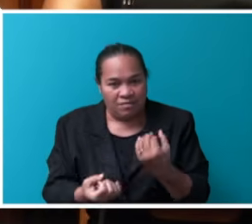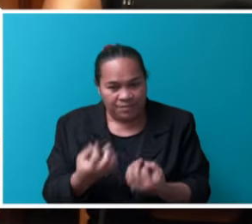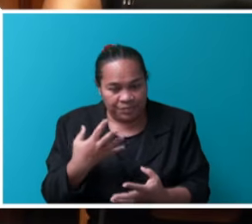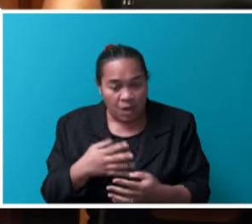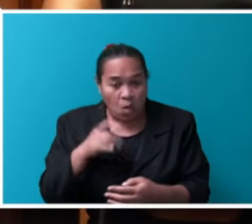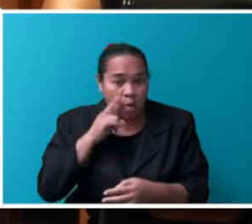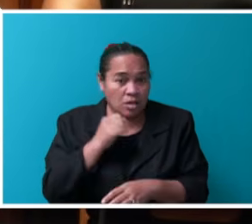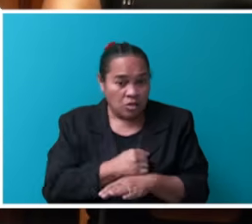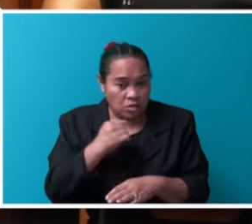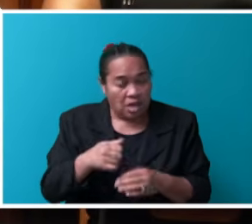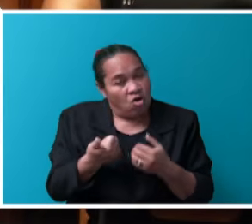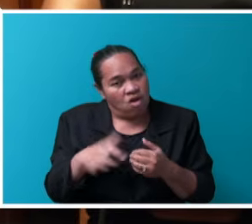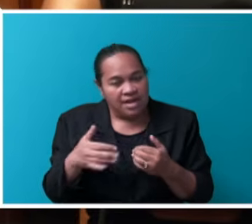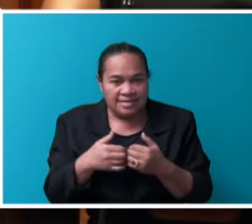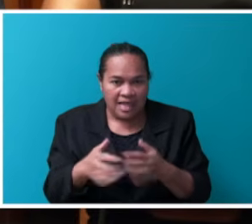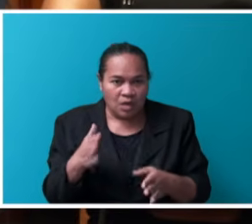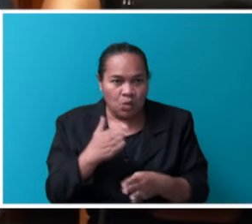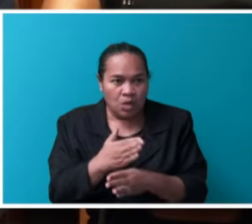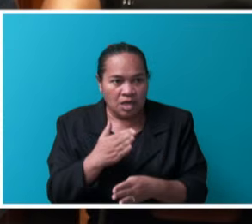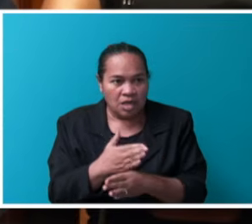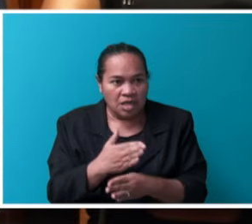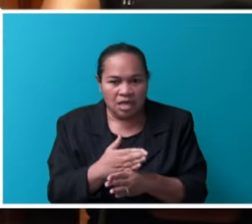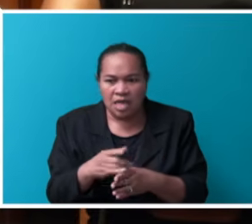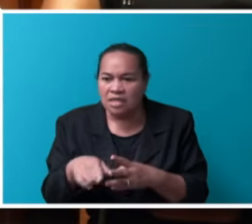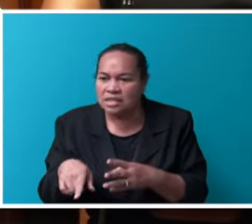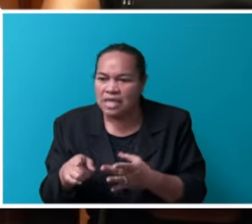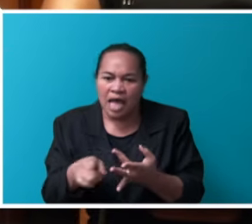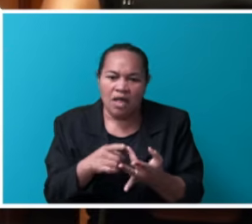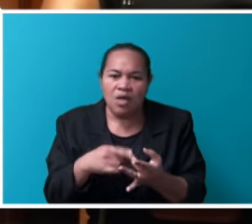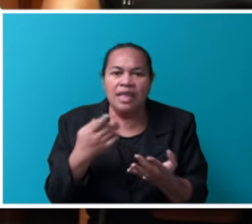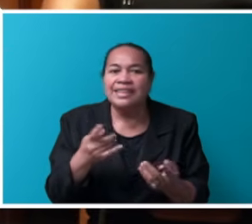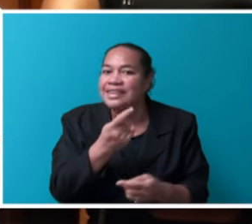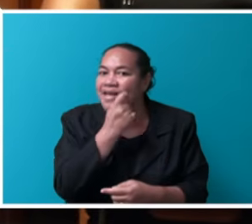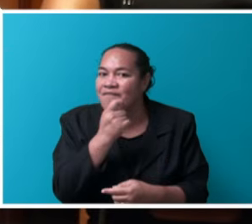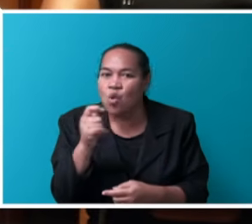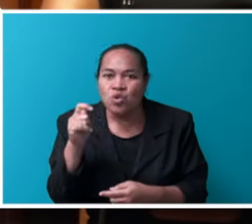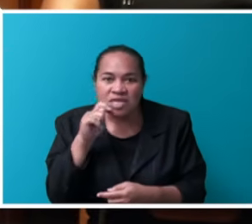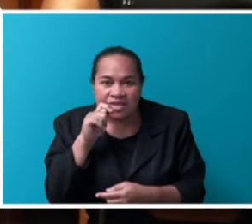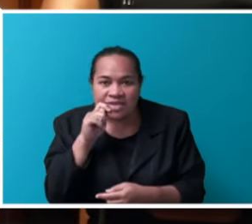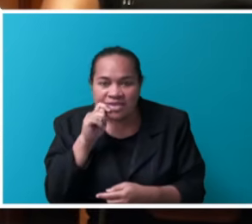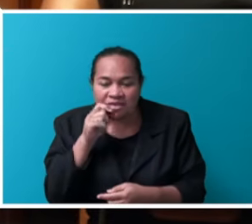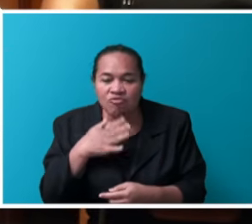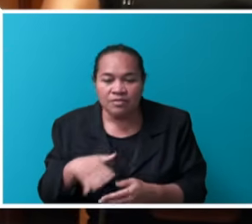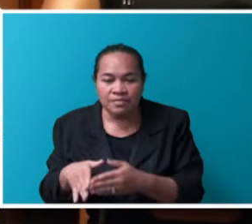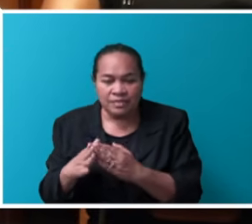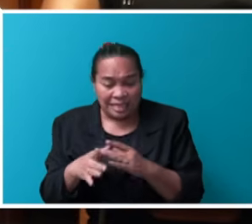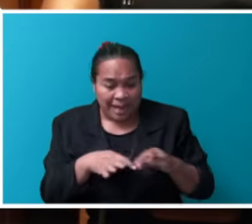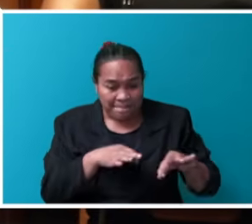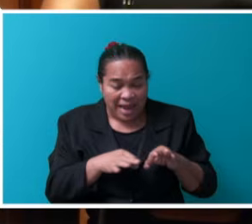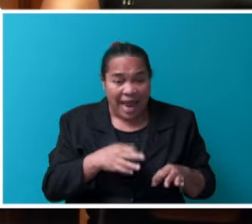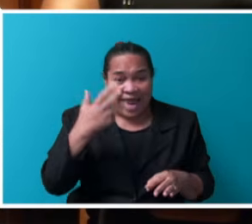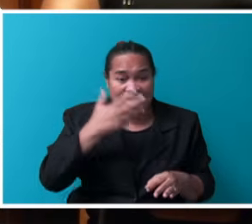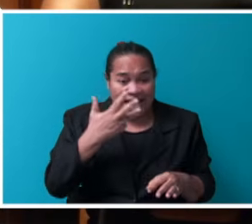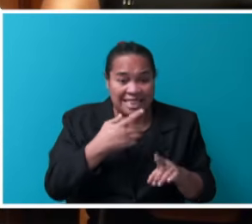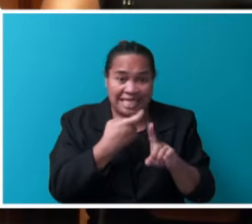of Fiji has begun work for the proposed Vainivasa water source in Tavuni. In addition, a planned 19-kilometer water